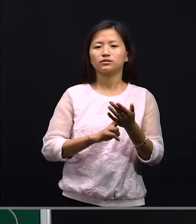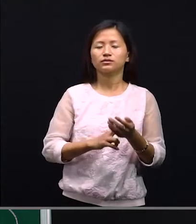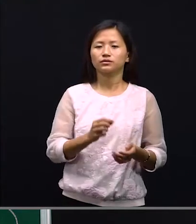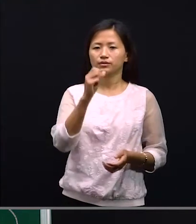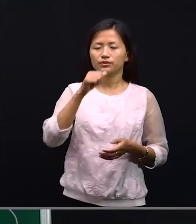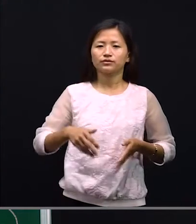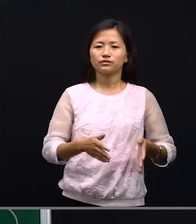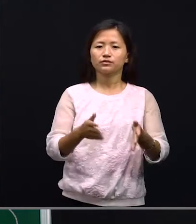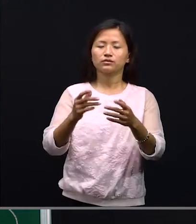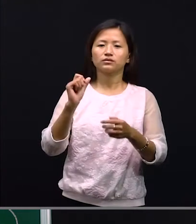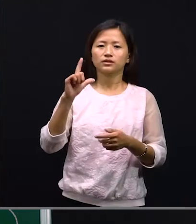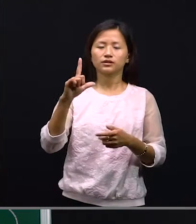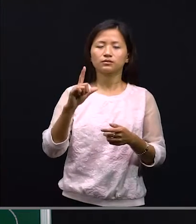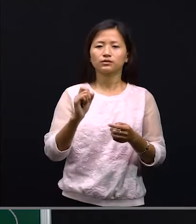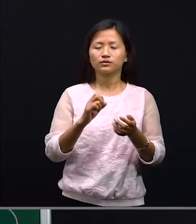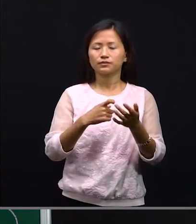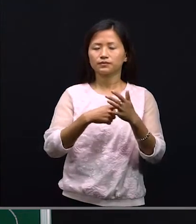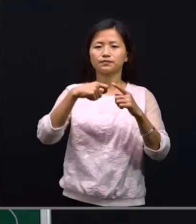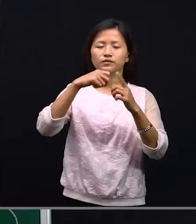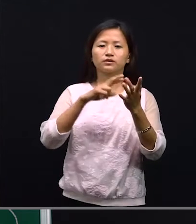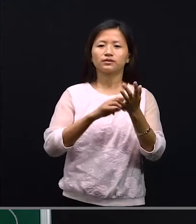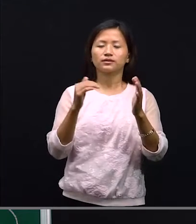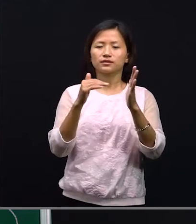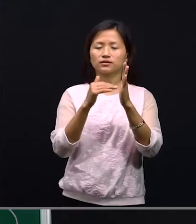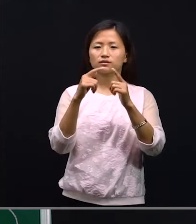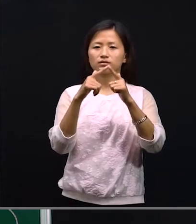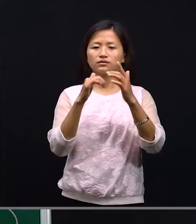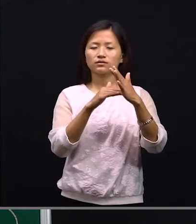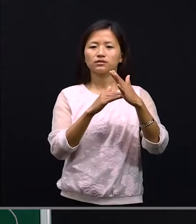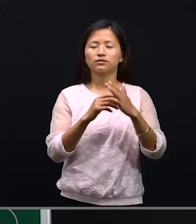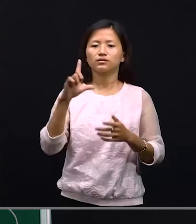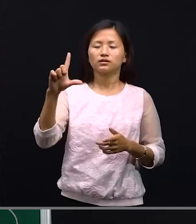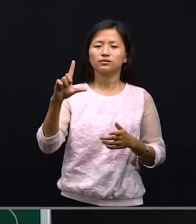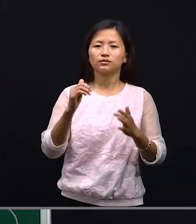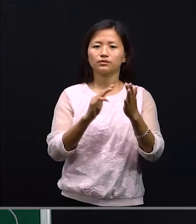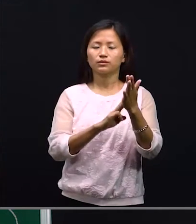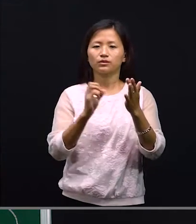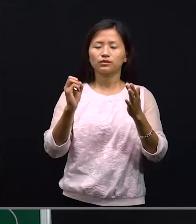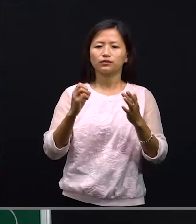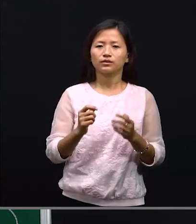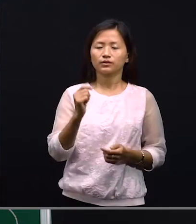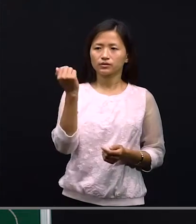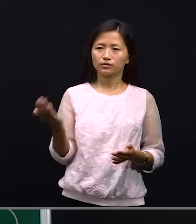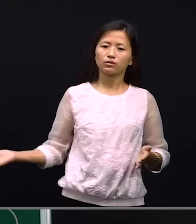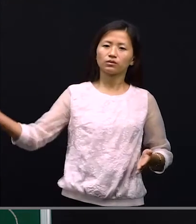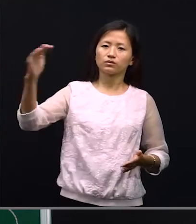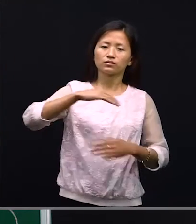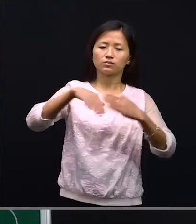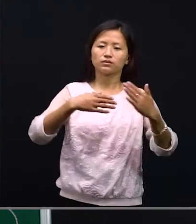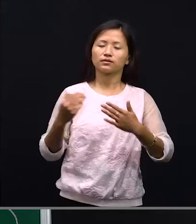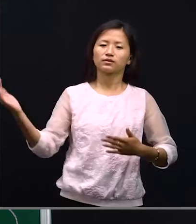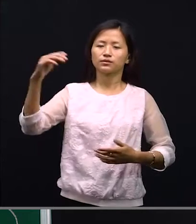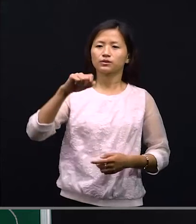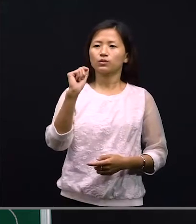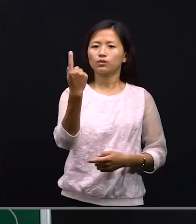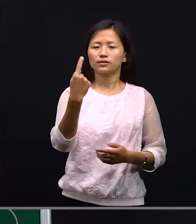the Zunki, the Likimro, the Tizi and the Lanye River, they all come and meet at one point, and only then they